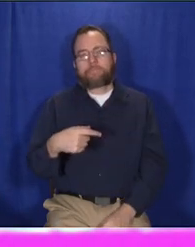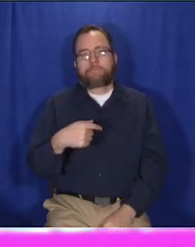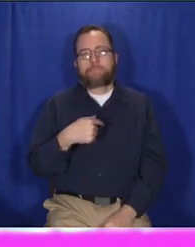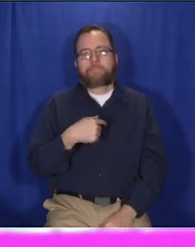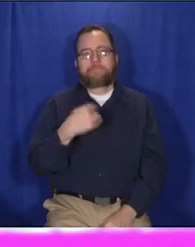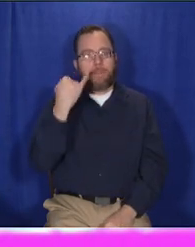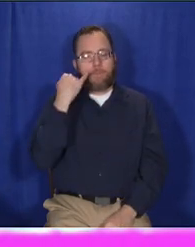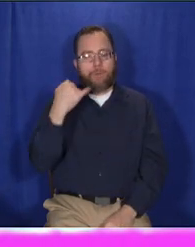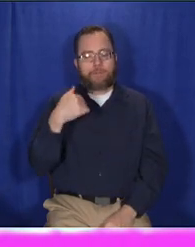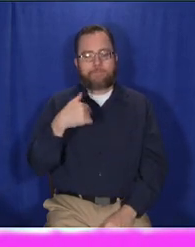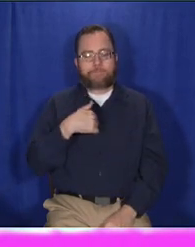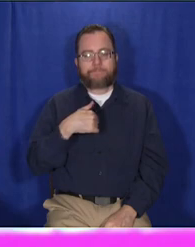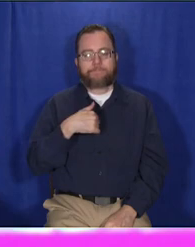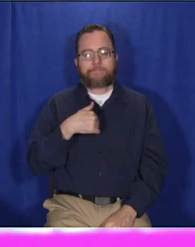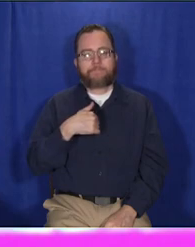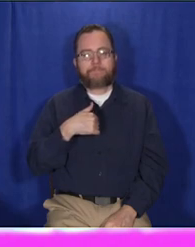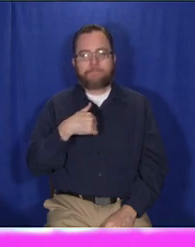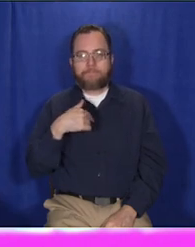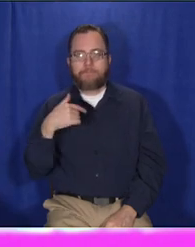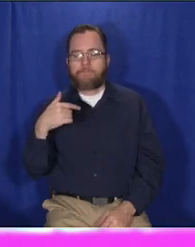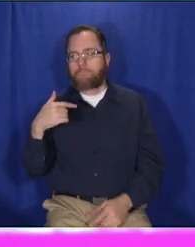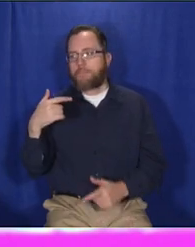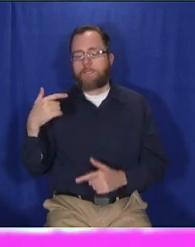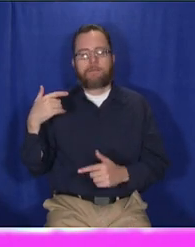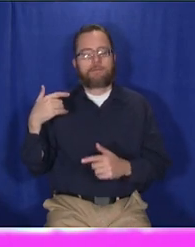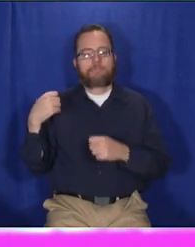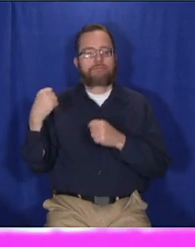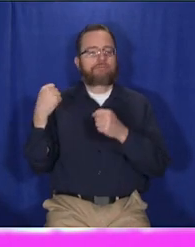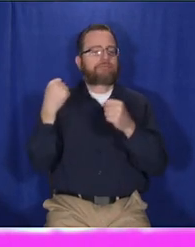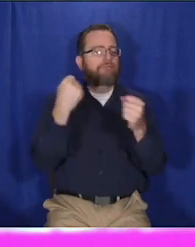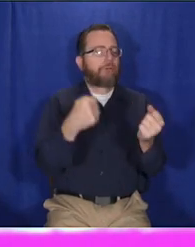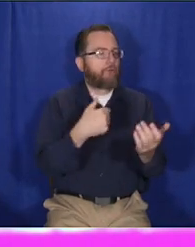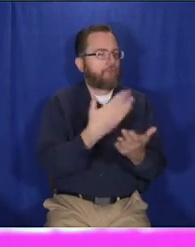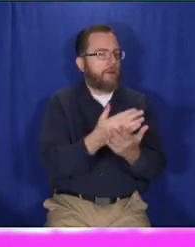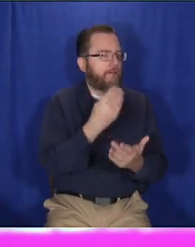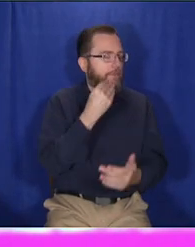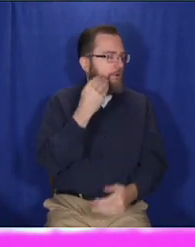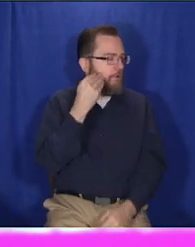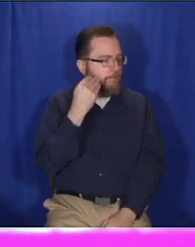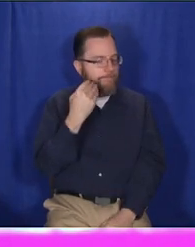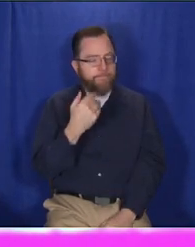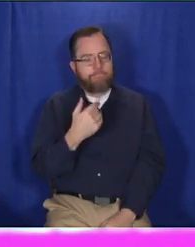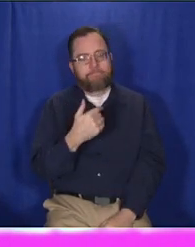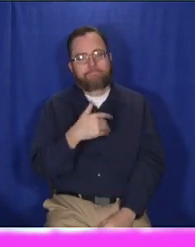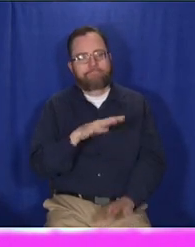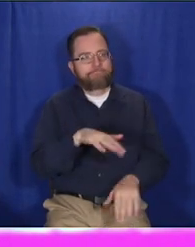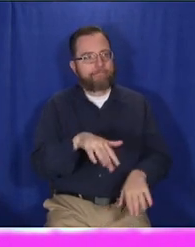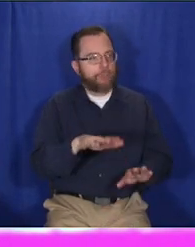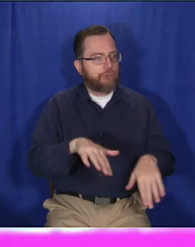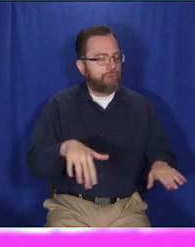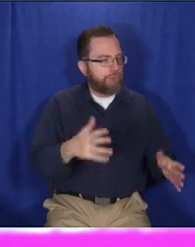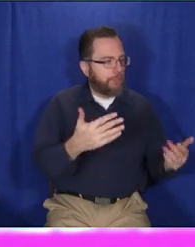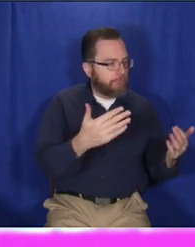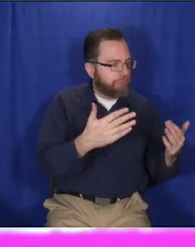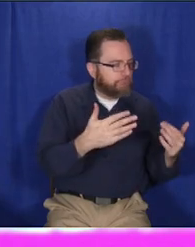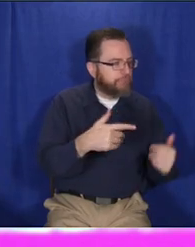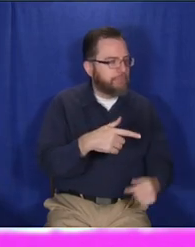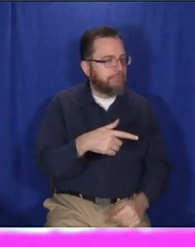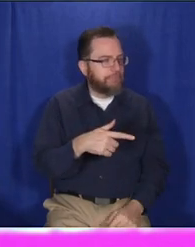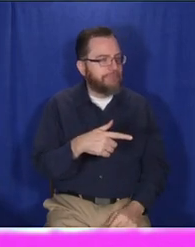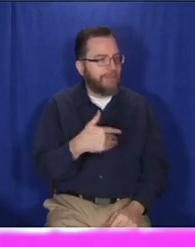Now, listen, if my wife said that, they're not really going to believe. Because, like, if my wife says I have a treat for you, that might mean, like, celery. You know what I'm